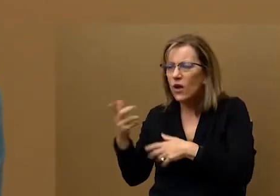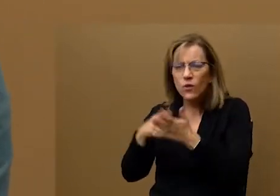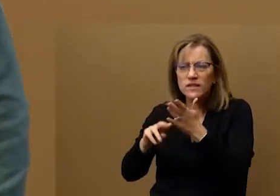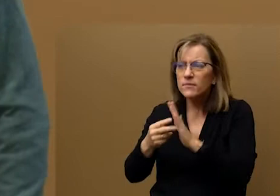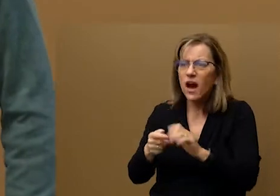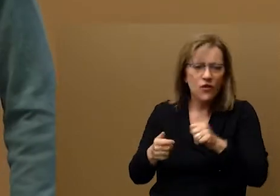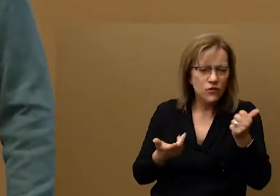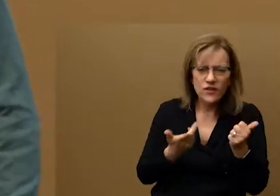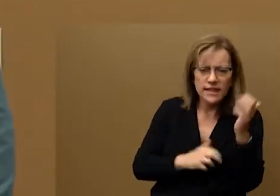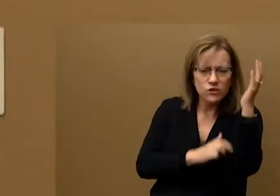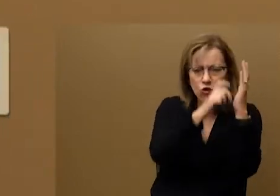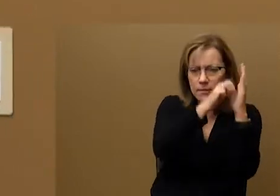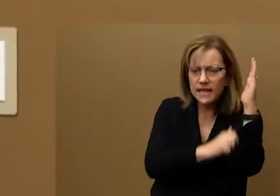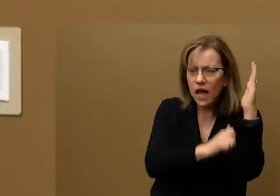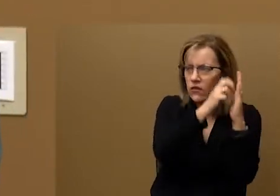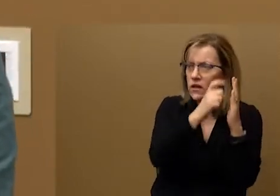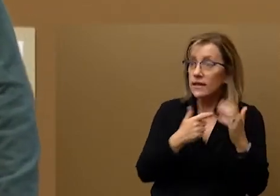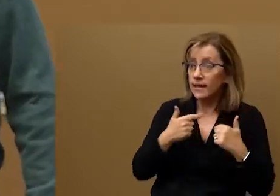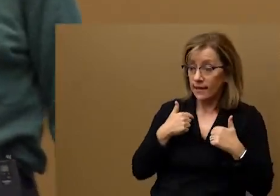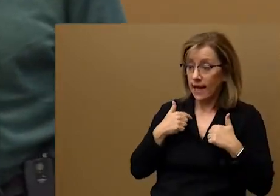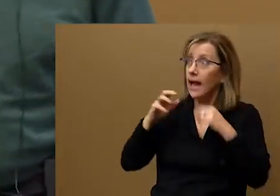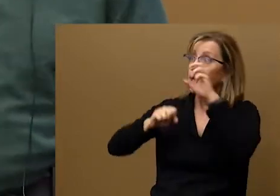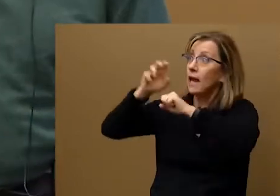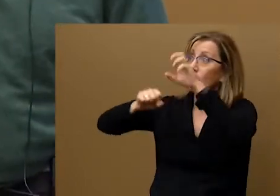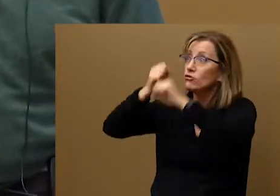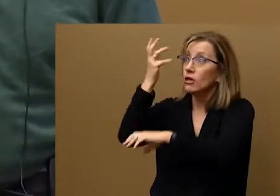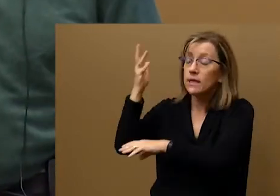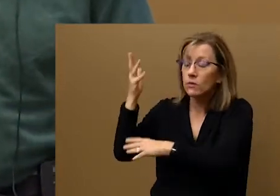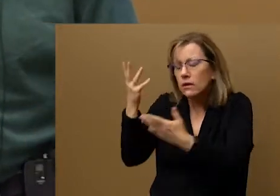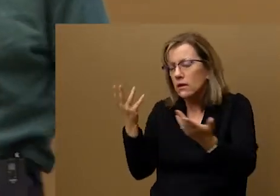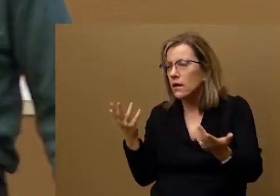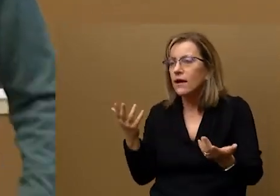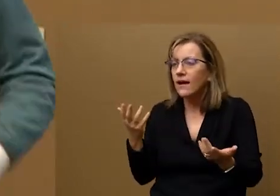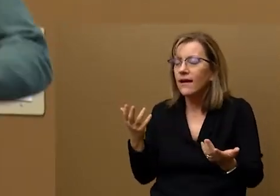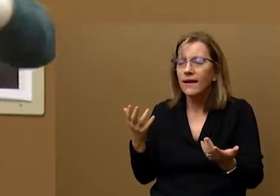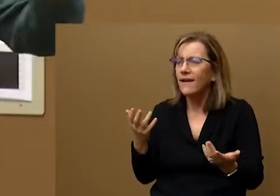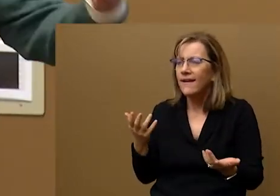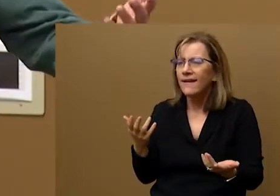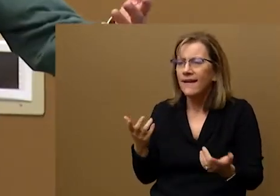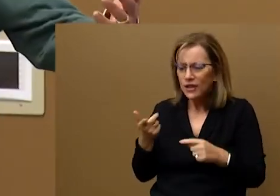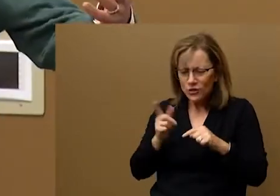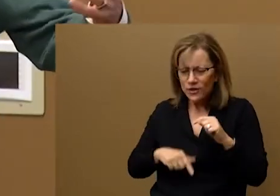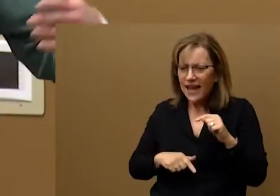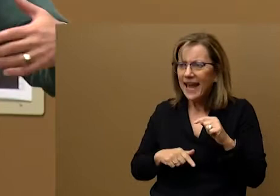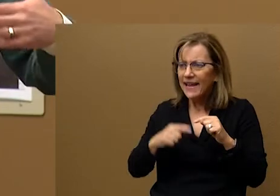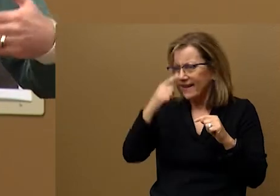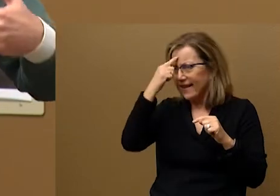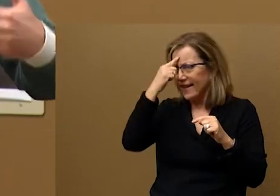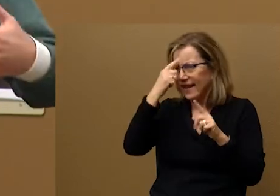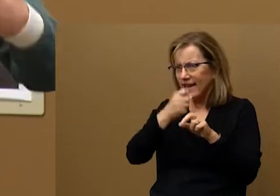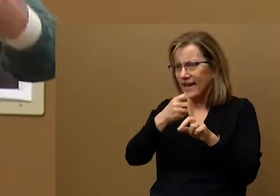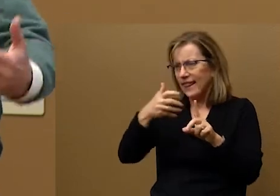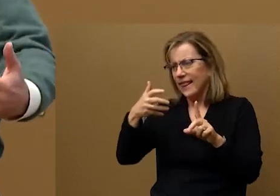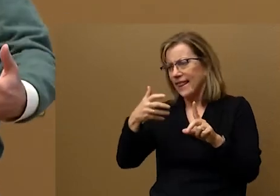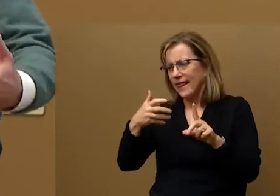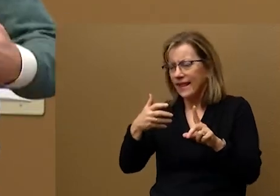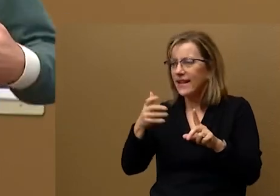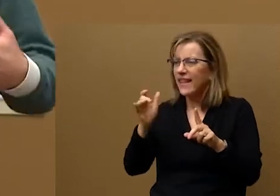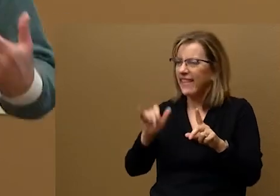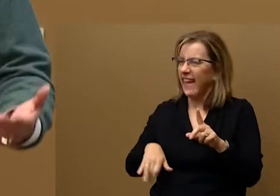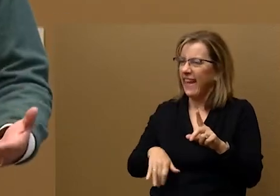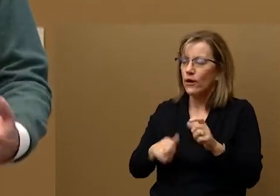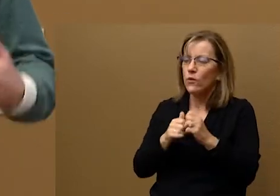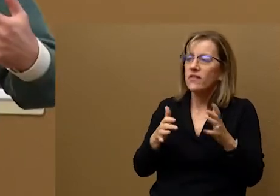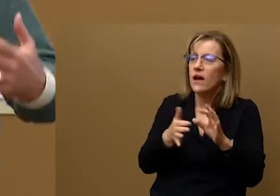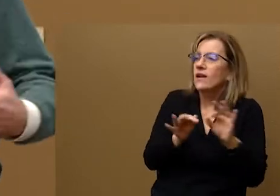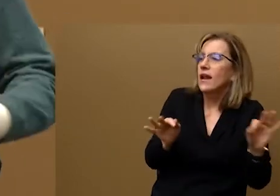mean? And do other things go up and down in trees? And can I go up in a tree? And obviously, you can't go far